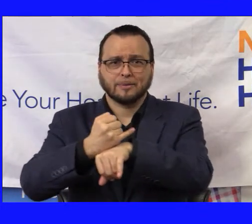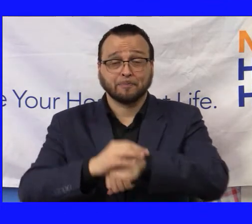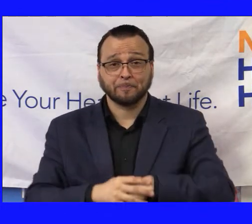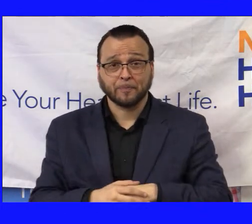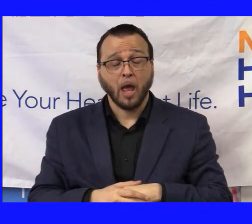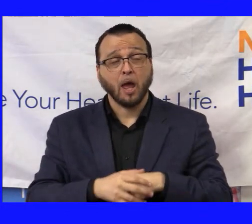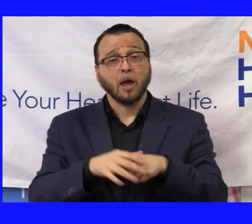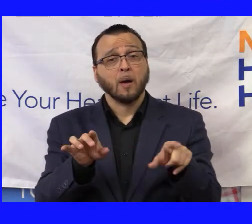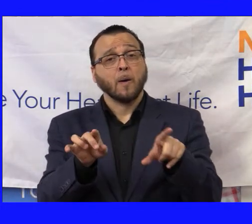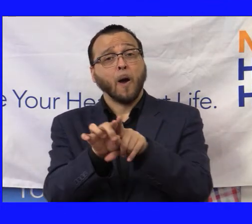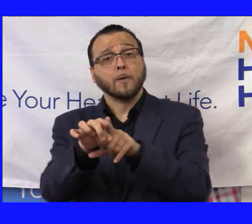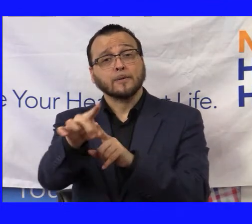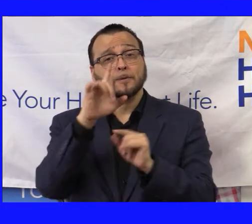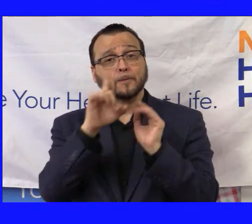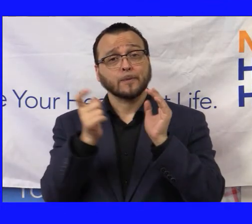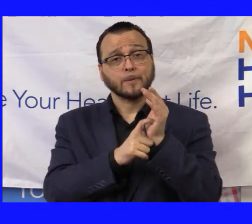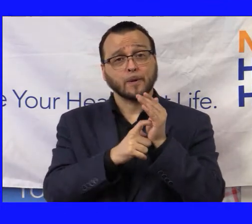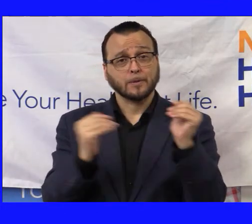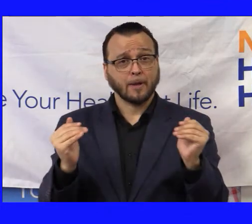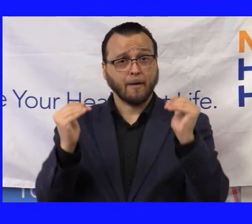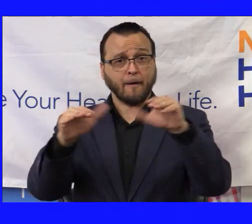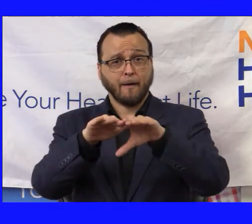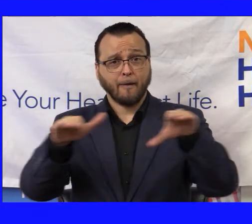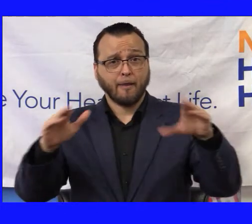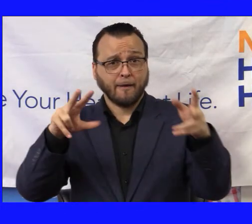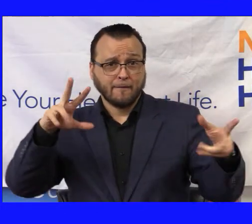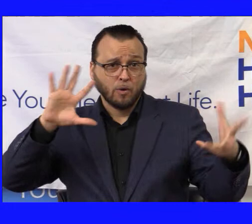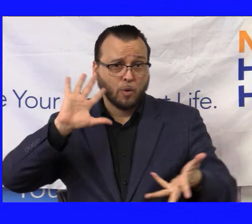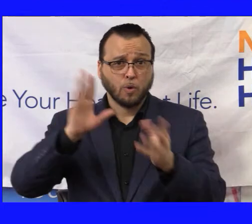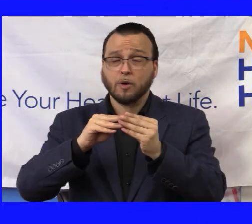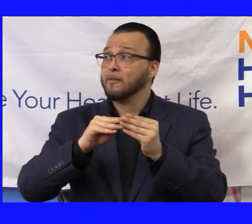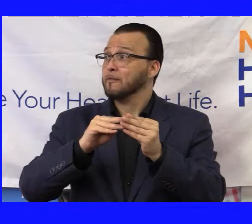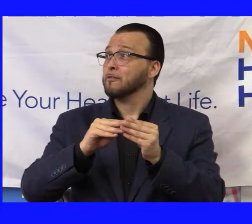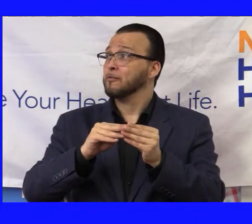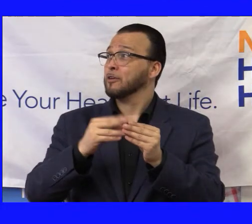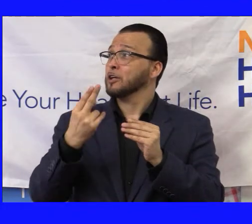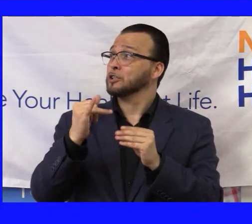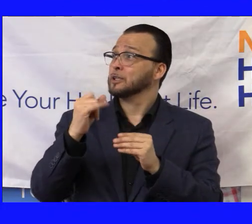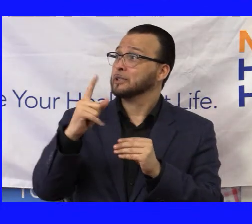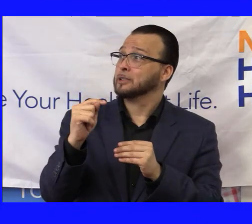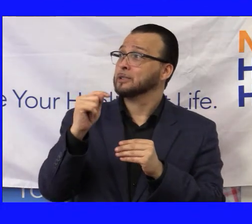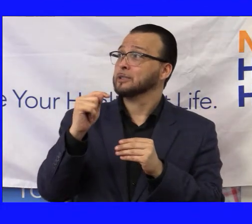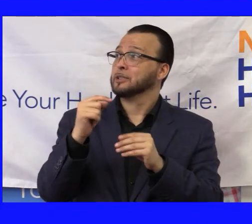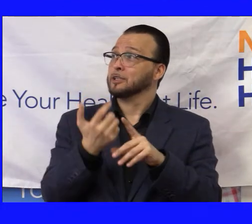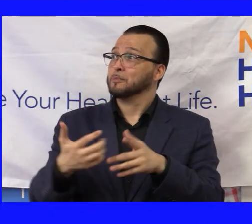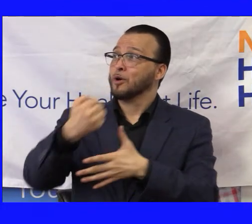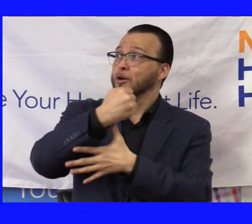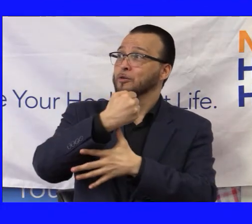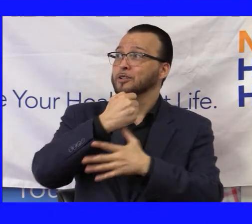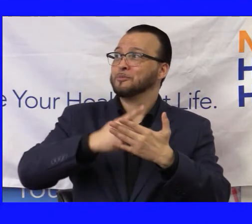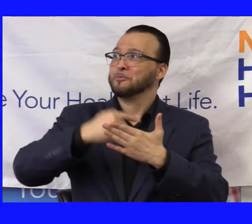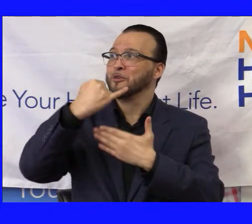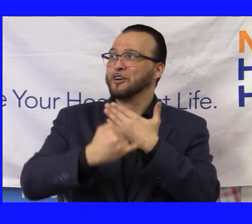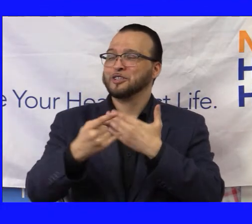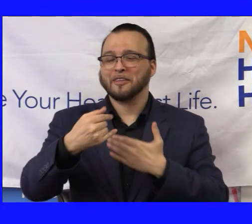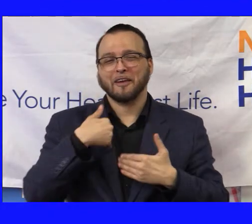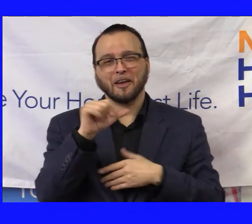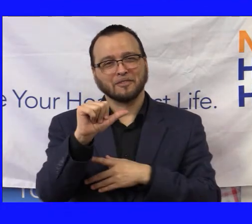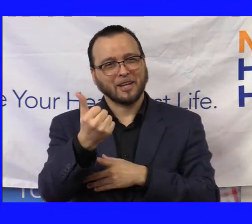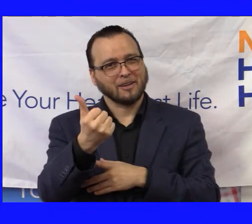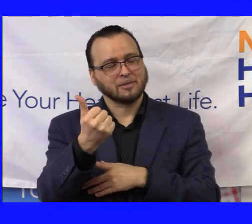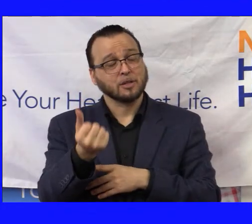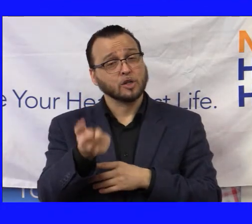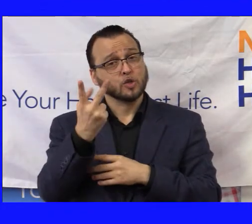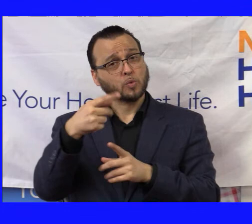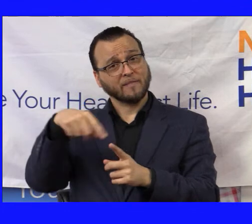then in addition, you will find a high-level overview of the HIT prioritized projects, of which there were 10. 2